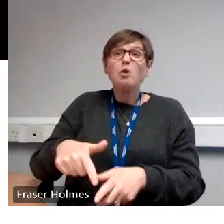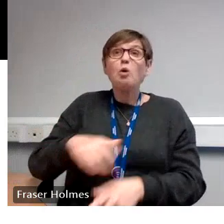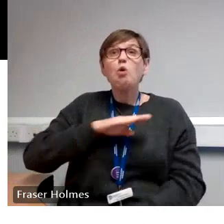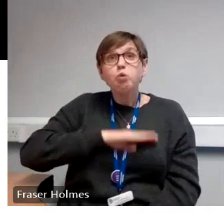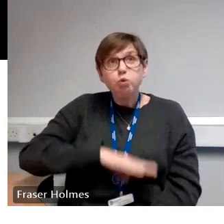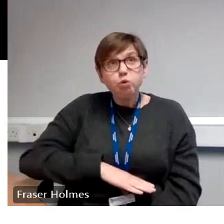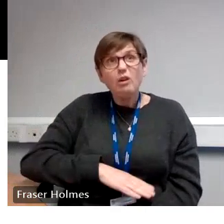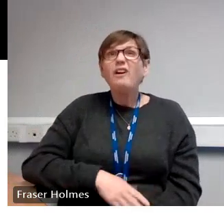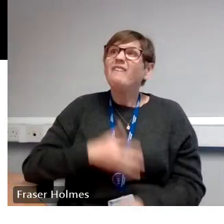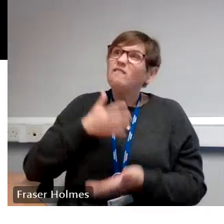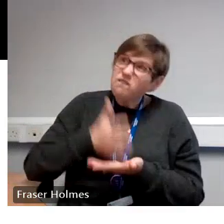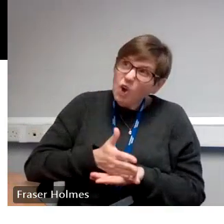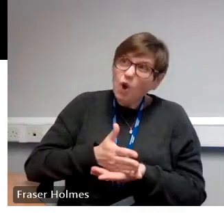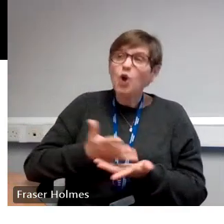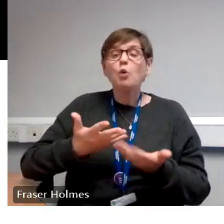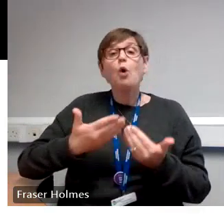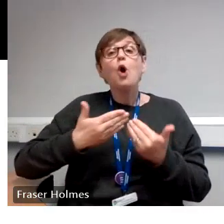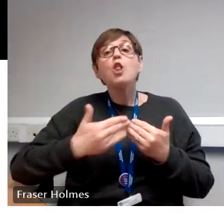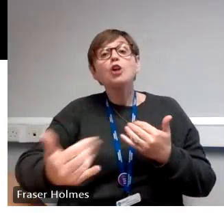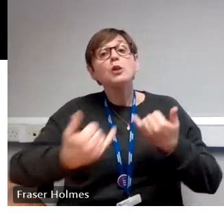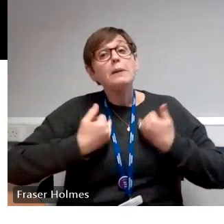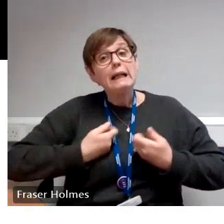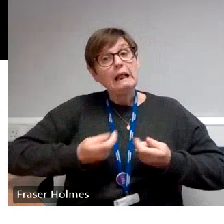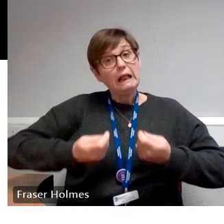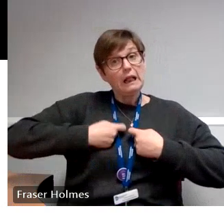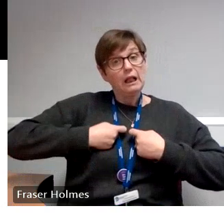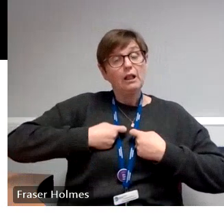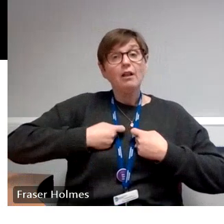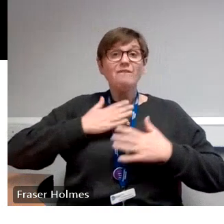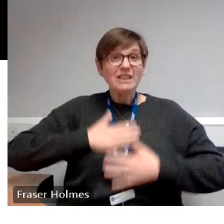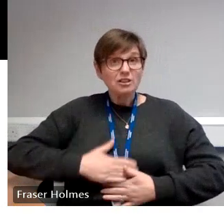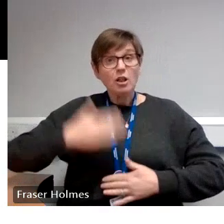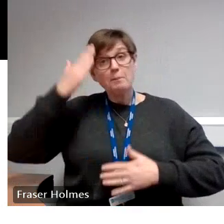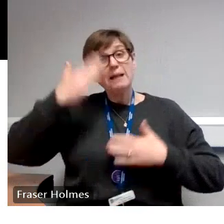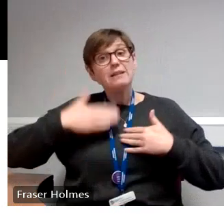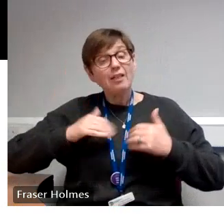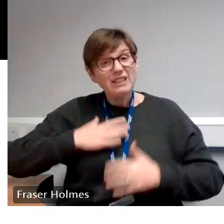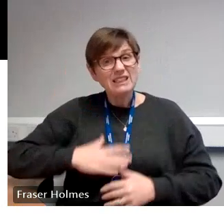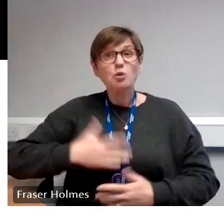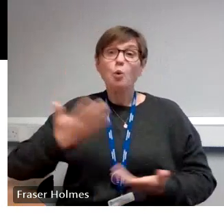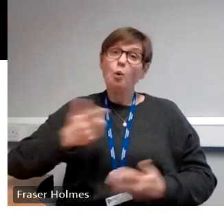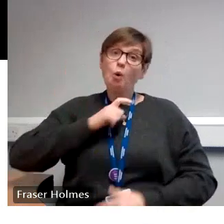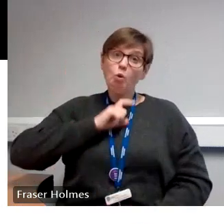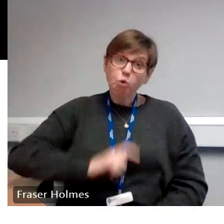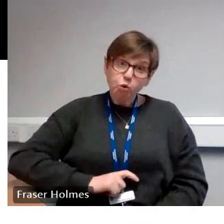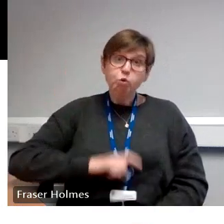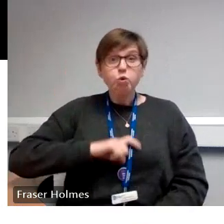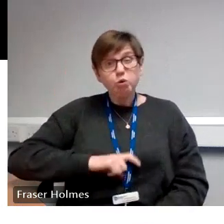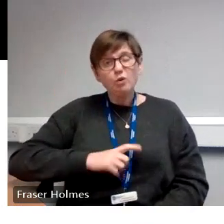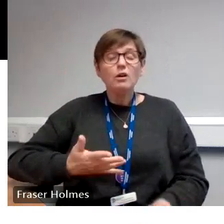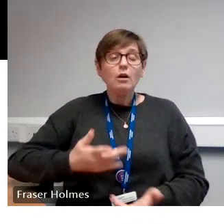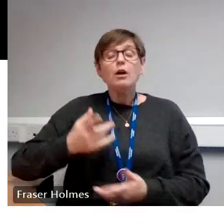motivation, long-term conditions, physical or mental health needs, or low confidence. They often